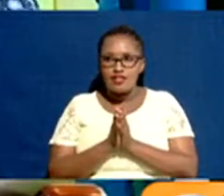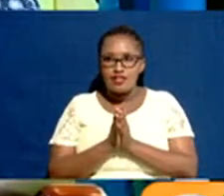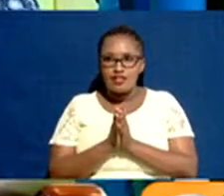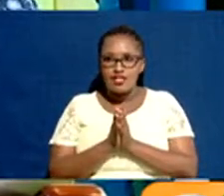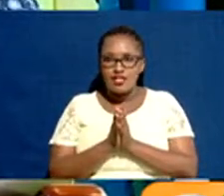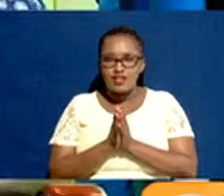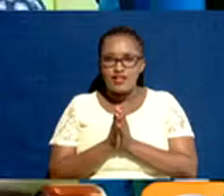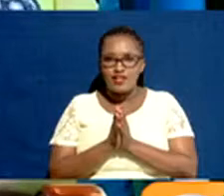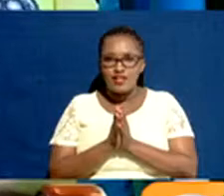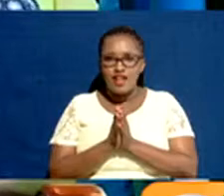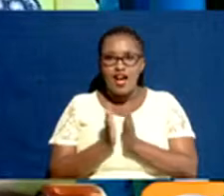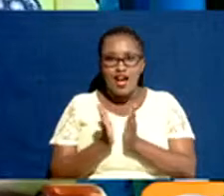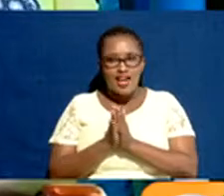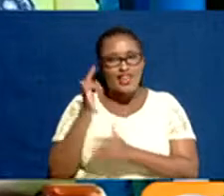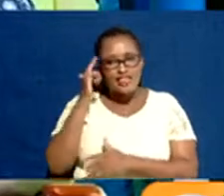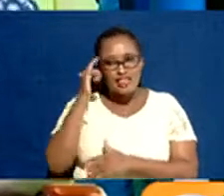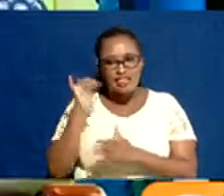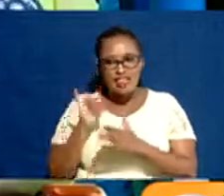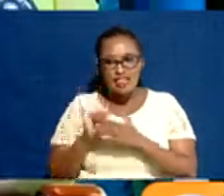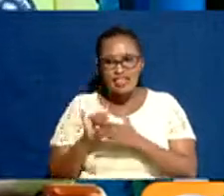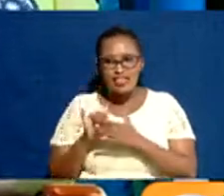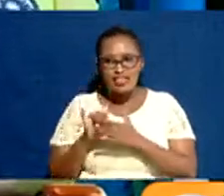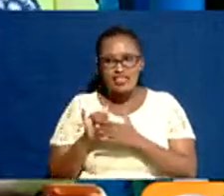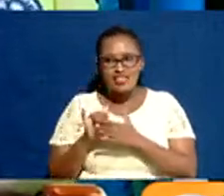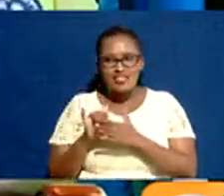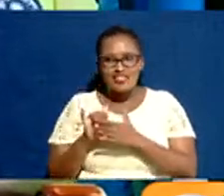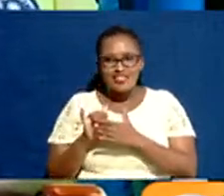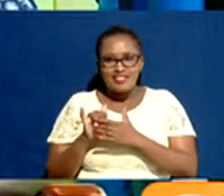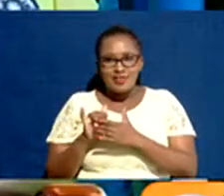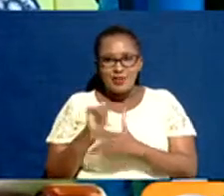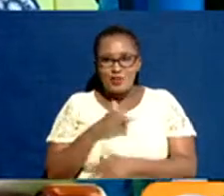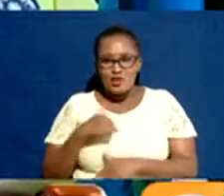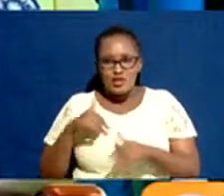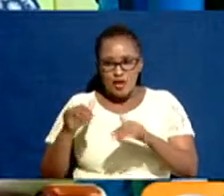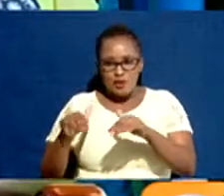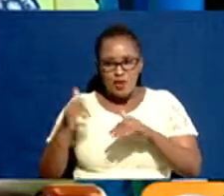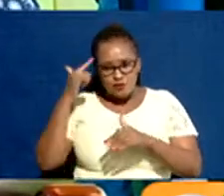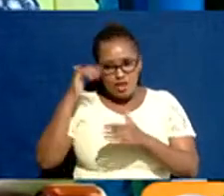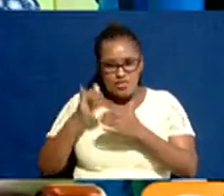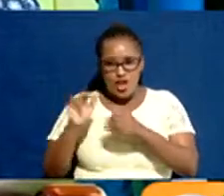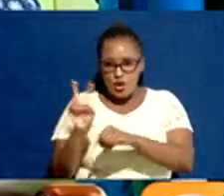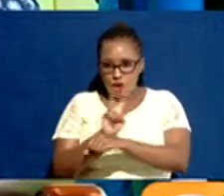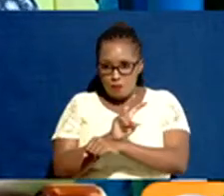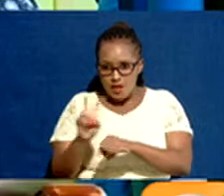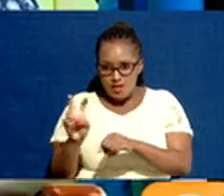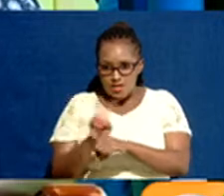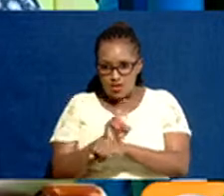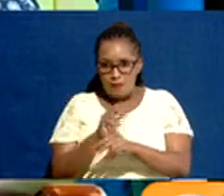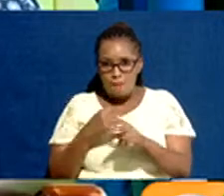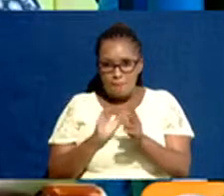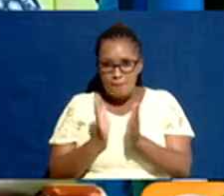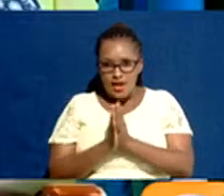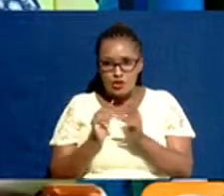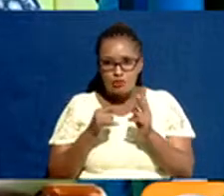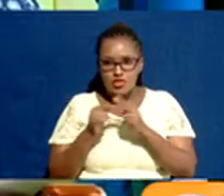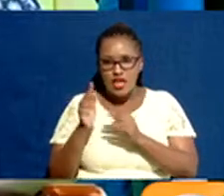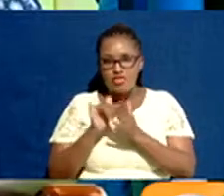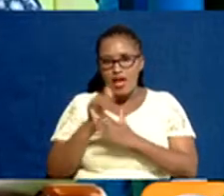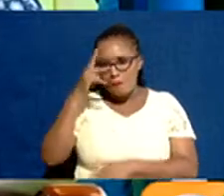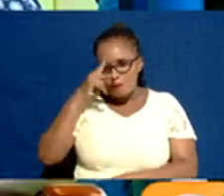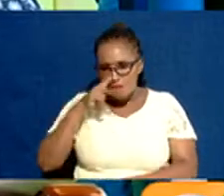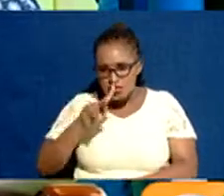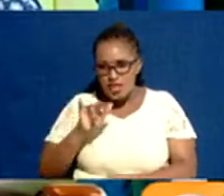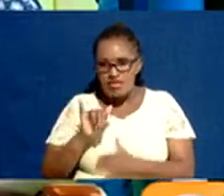taken. And things have been normalized. Thank you. We do not interfere with the way police carry out their operations, mm-hmm. but there are certain policies